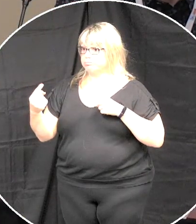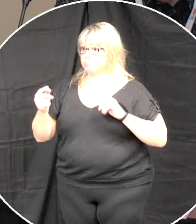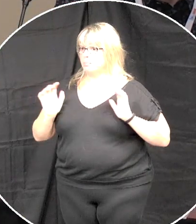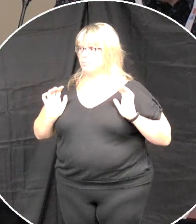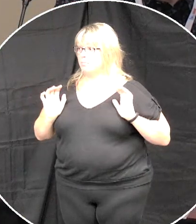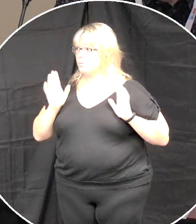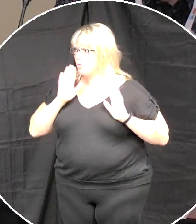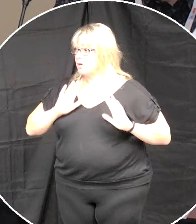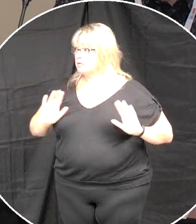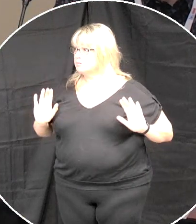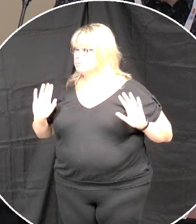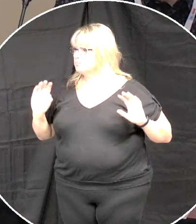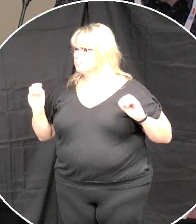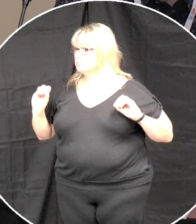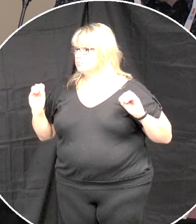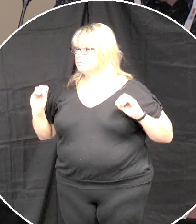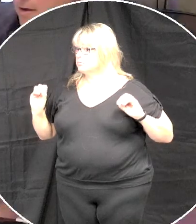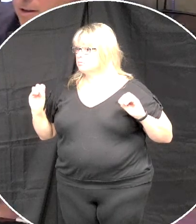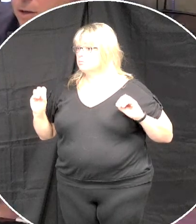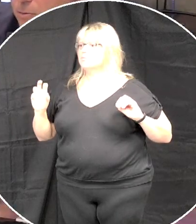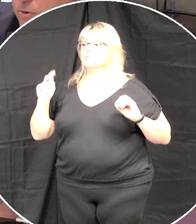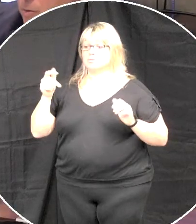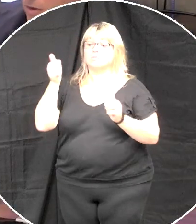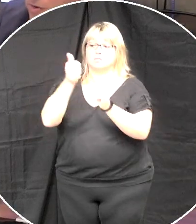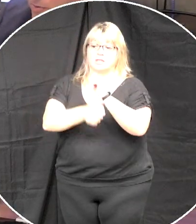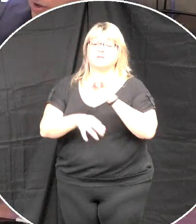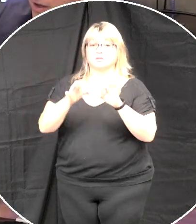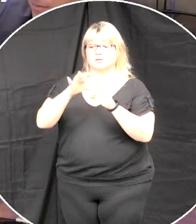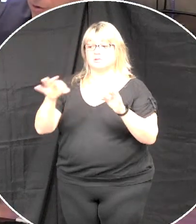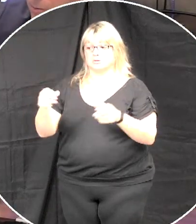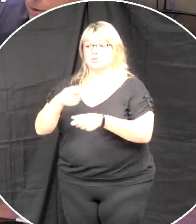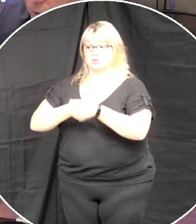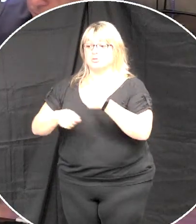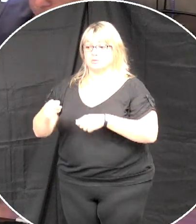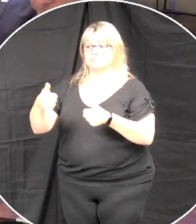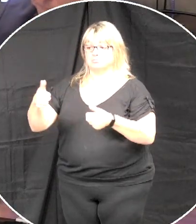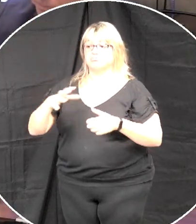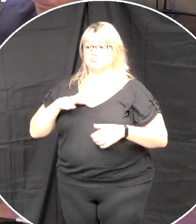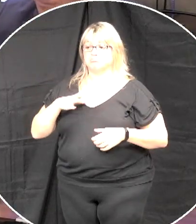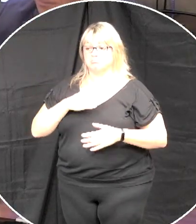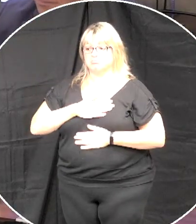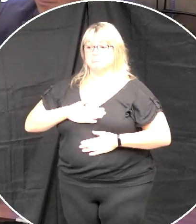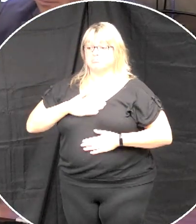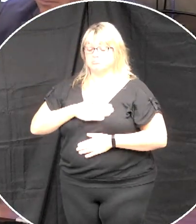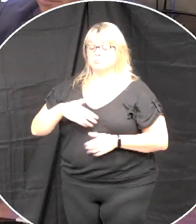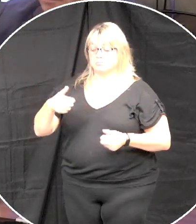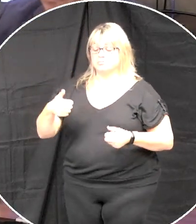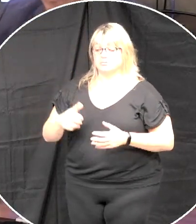Abstentions? Seeing none, thus carried. Thank you, Mr. Walsh. Appreciate it very much.